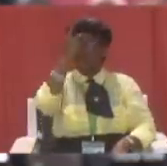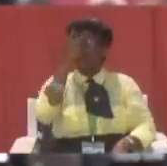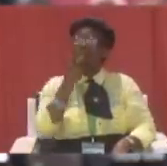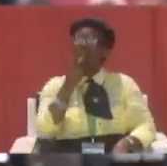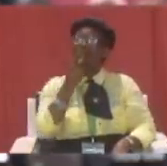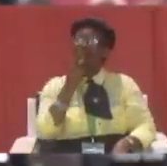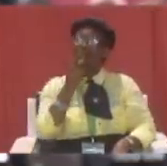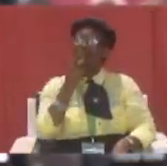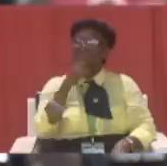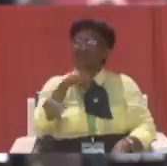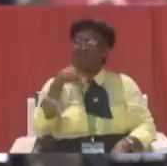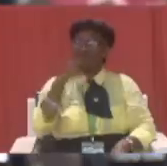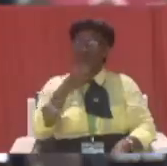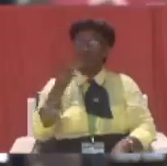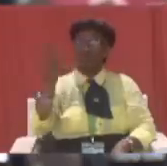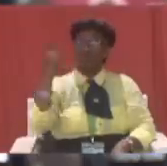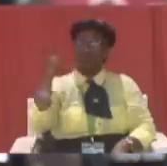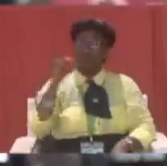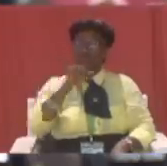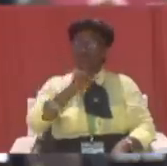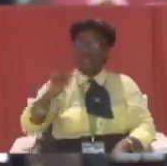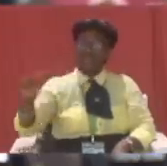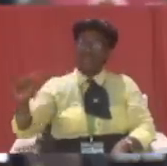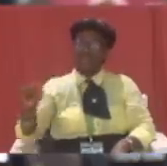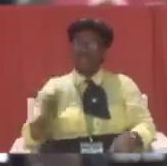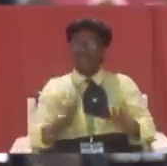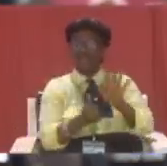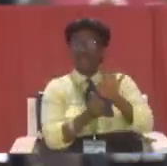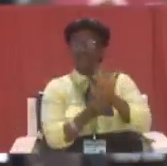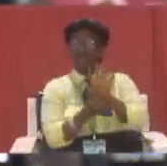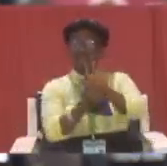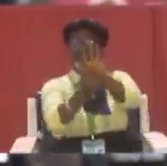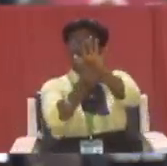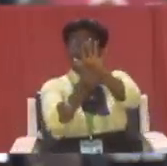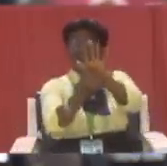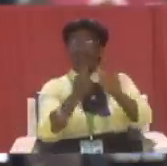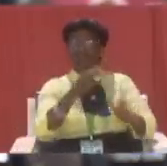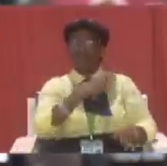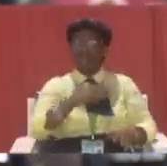who was a sign and a wonder